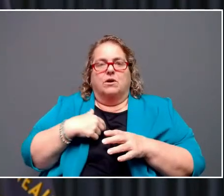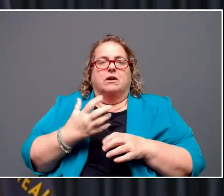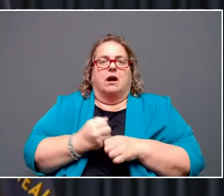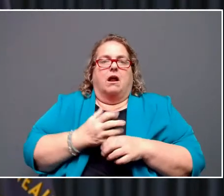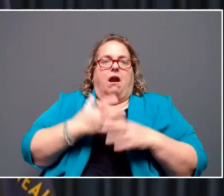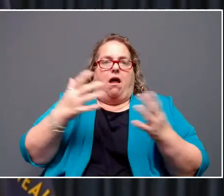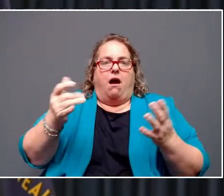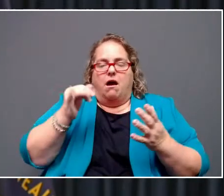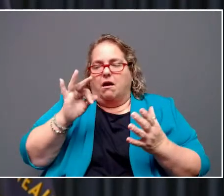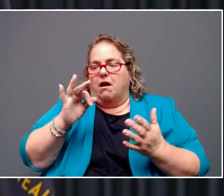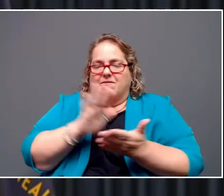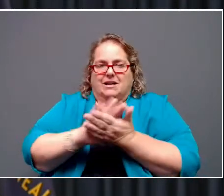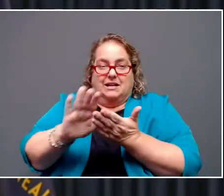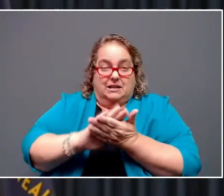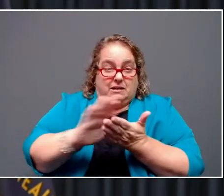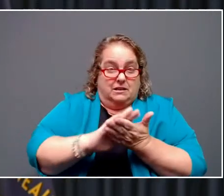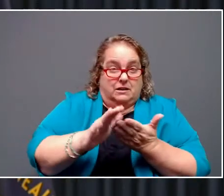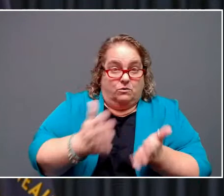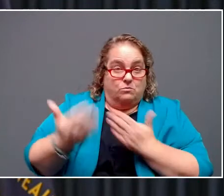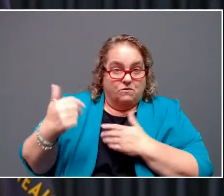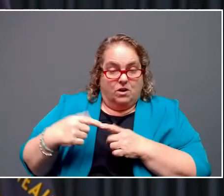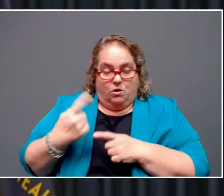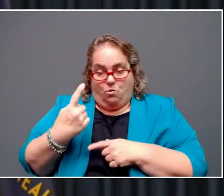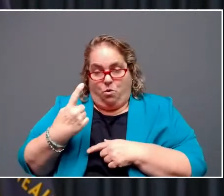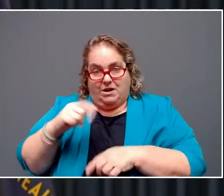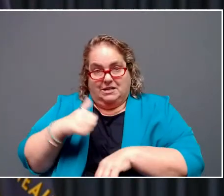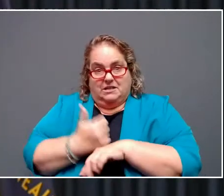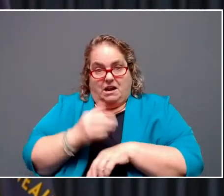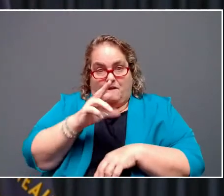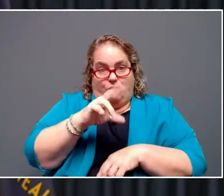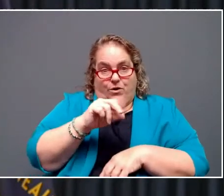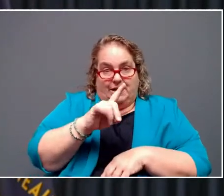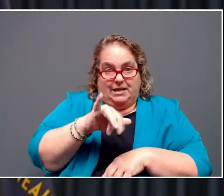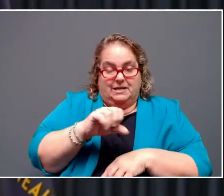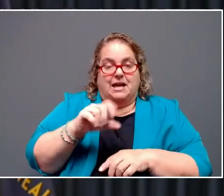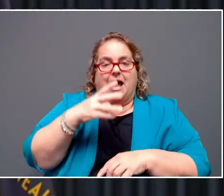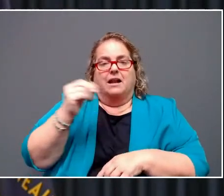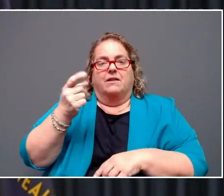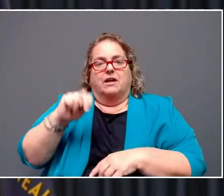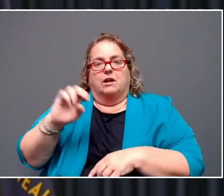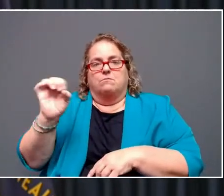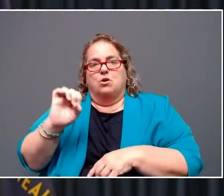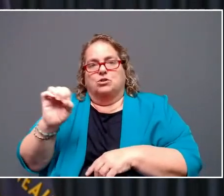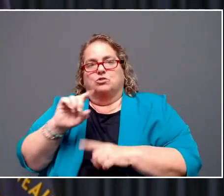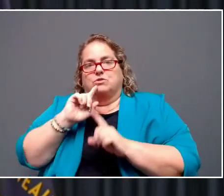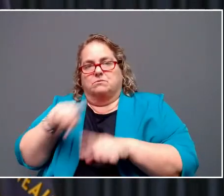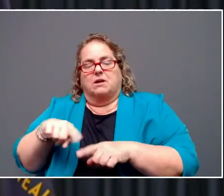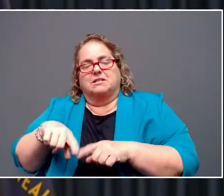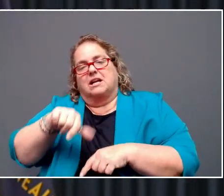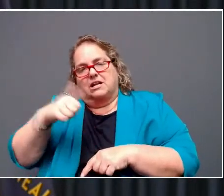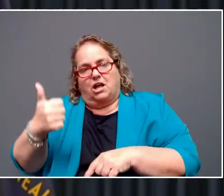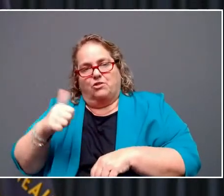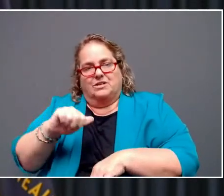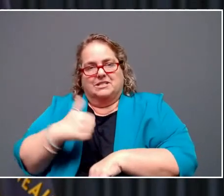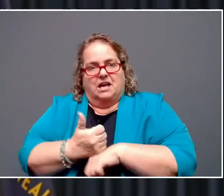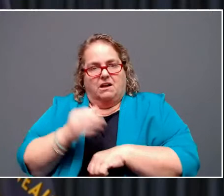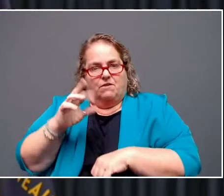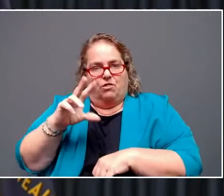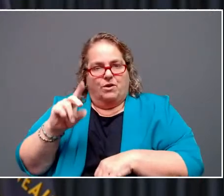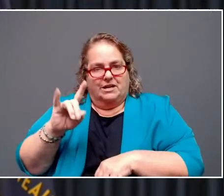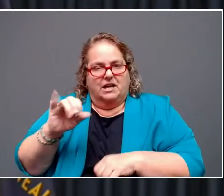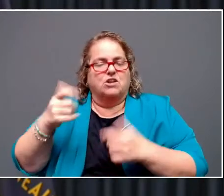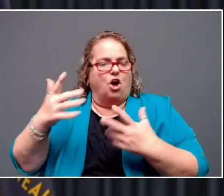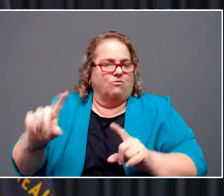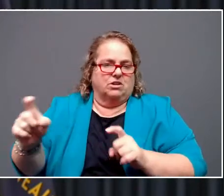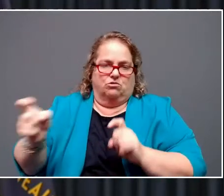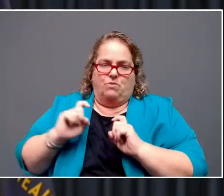removal in one set of 30 days and then the emergency response in another set of 30 days. That's already been granted here. So we're already